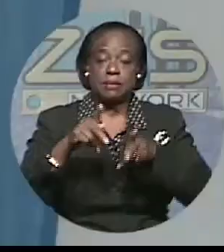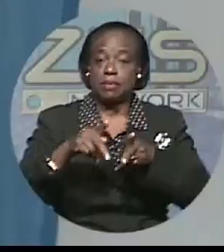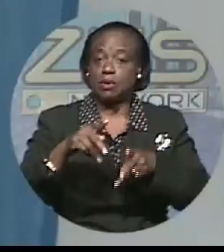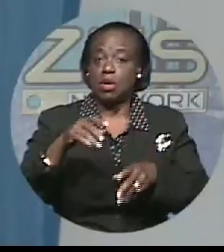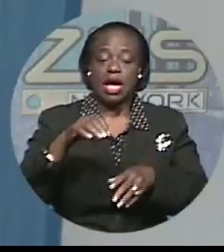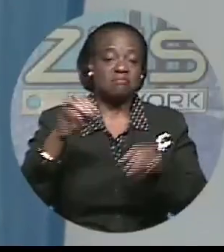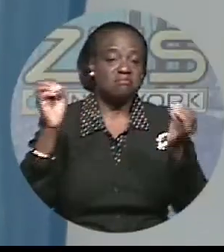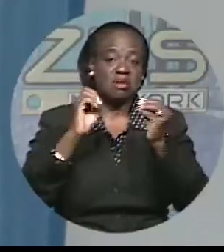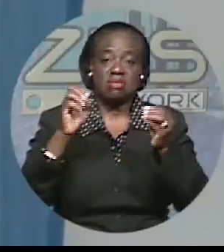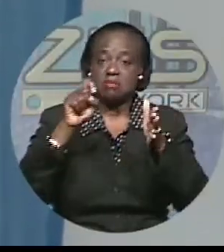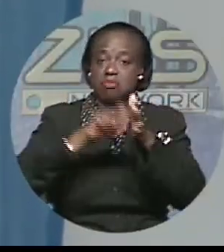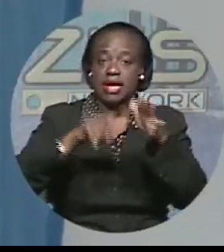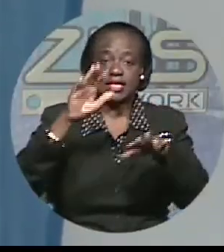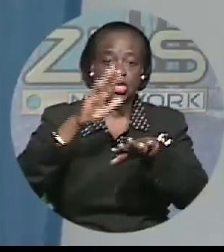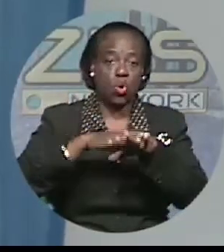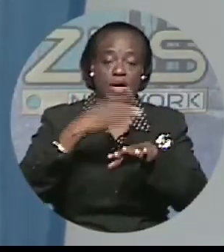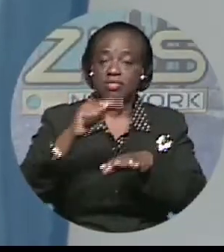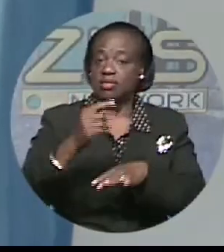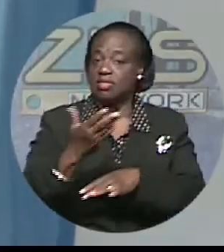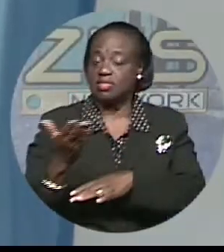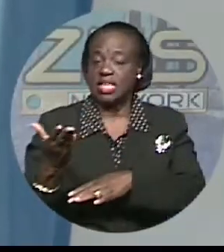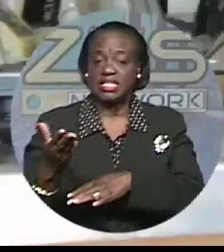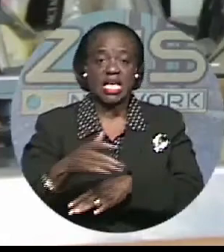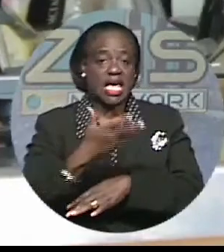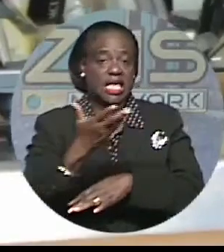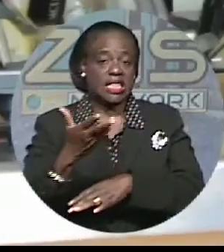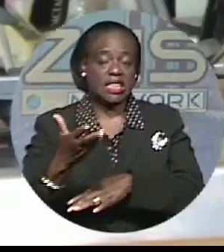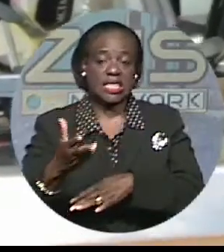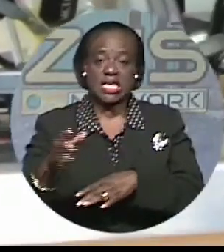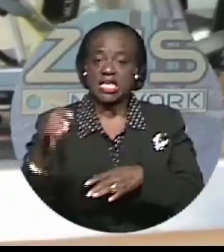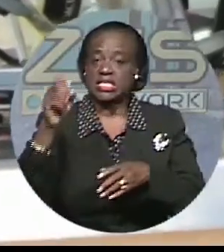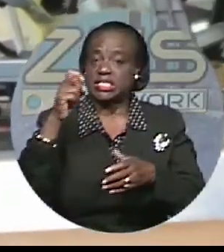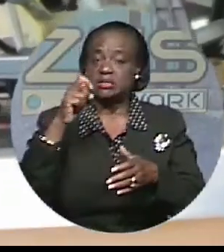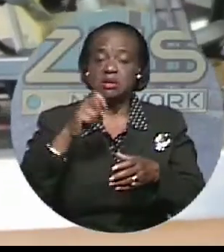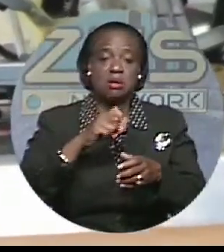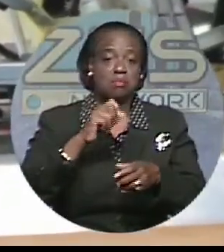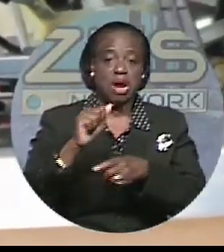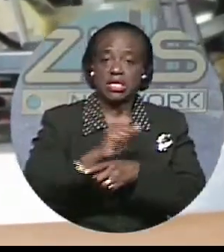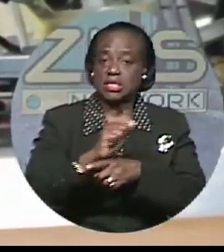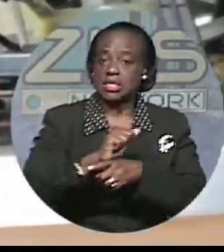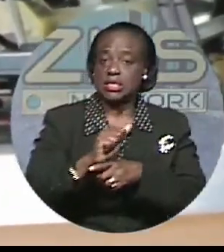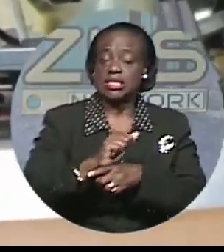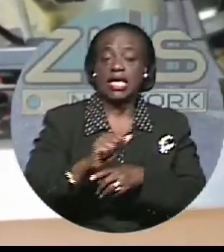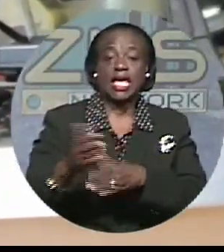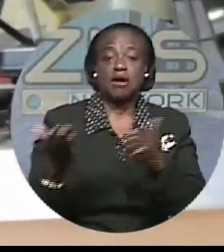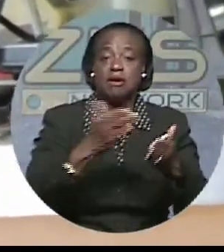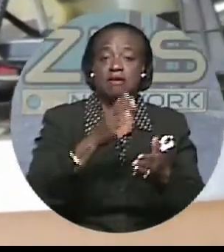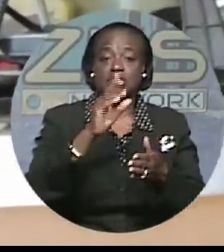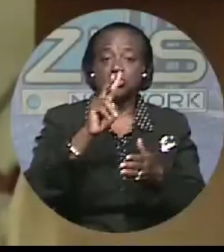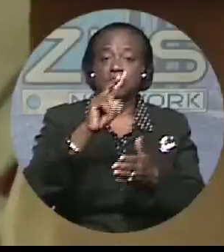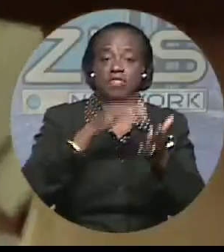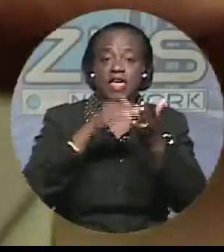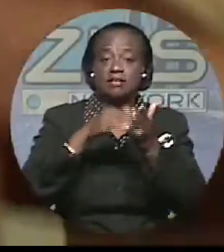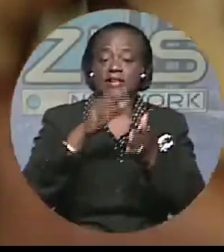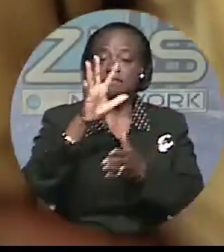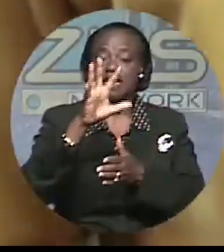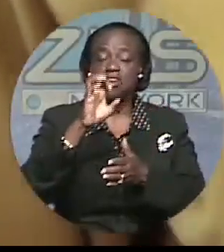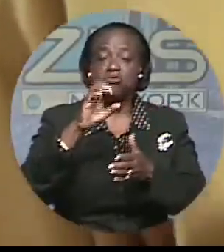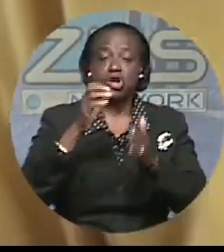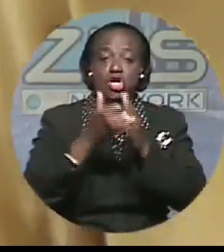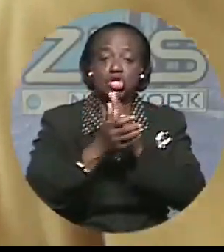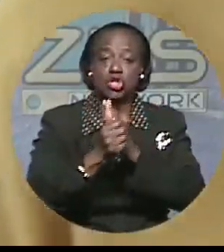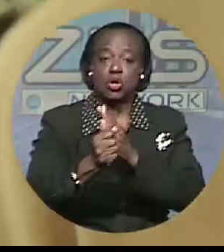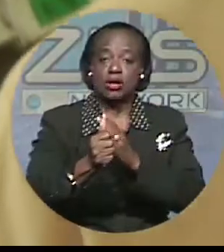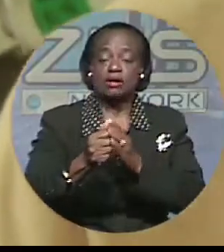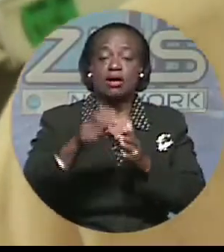no pricing at all. These practices are violations that carry a $2,500 fine. Another common practice